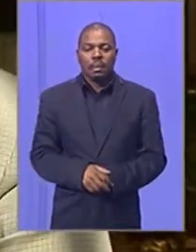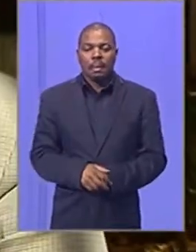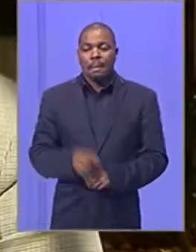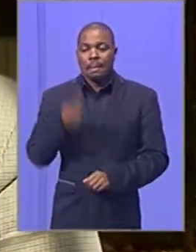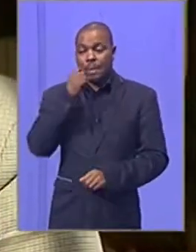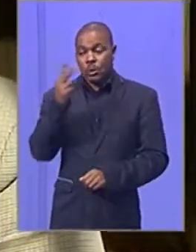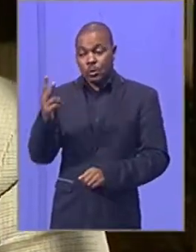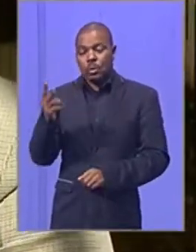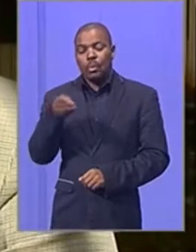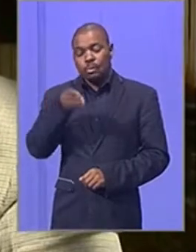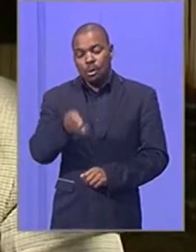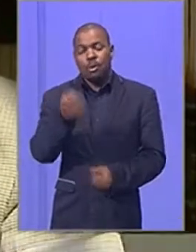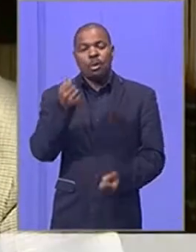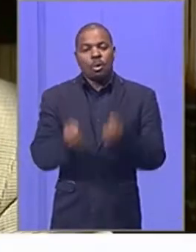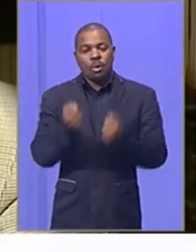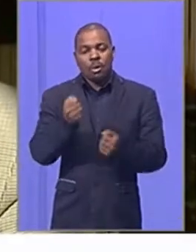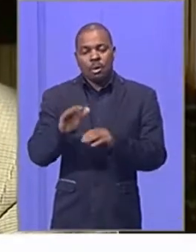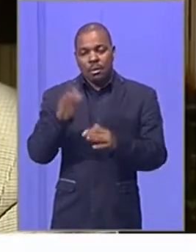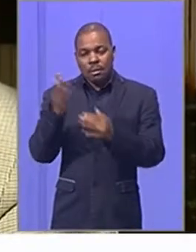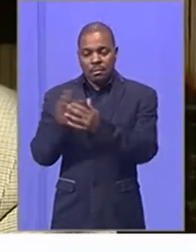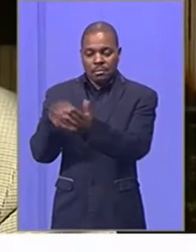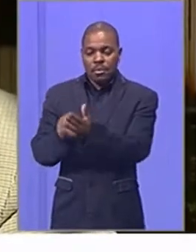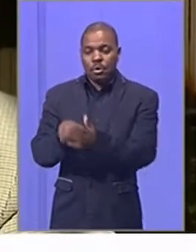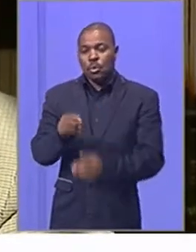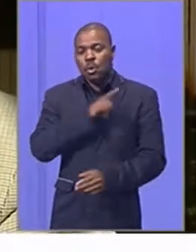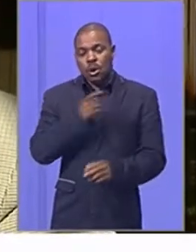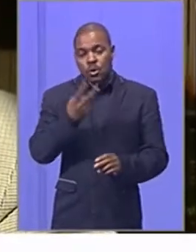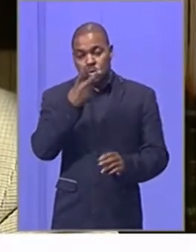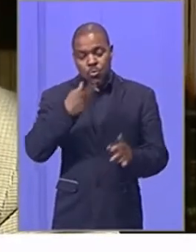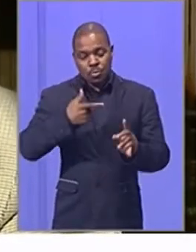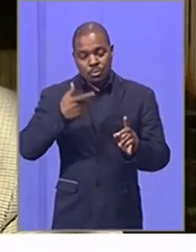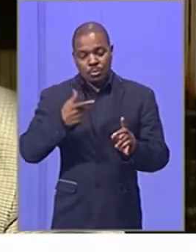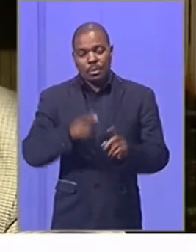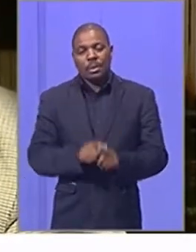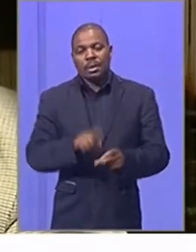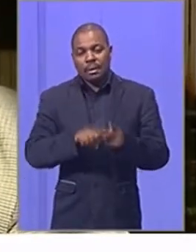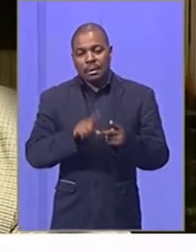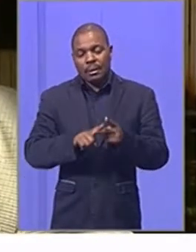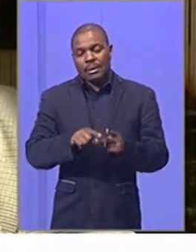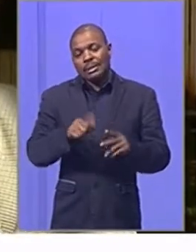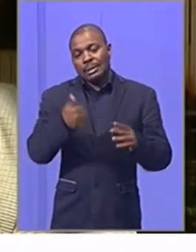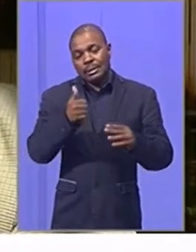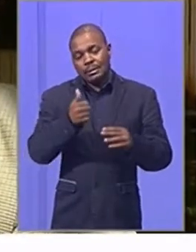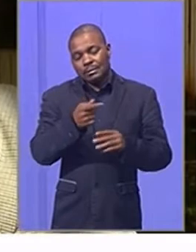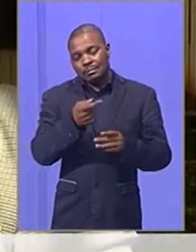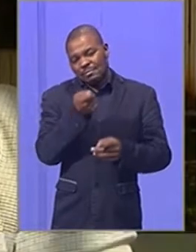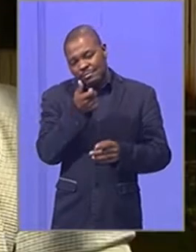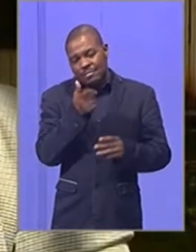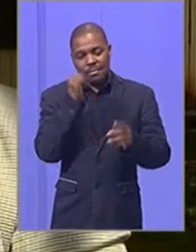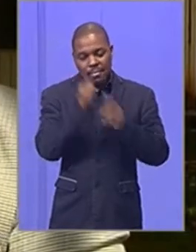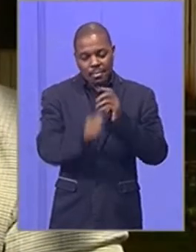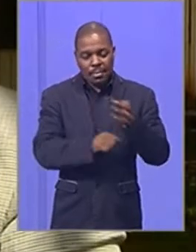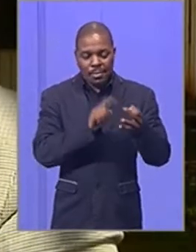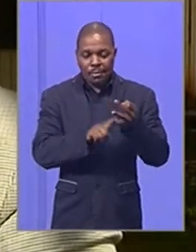appeared charged with 2 counts of murder, 6 counts of attempted murder, 2 counts